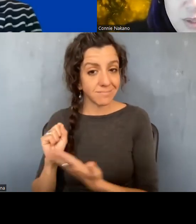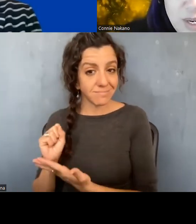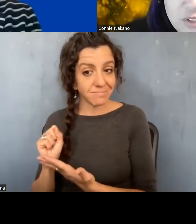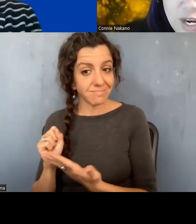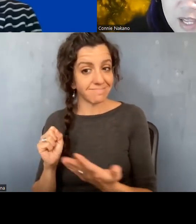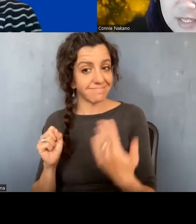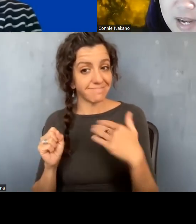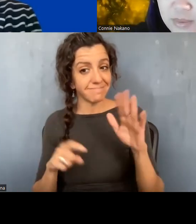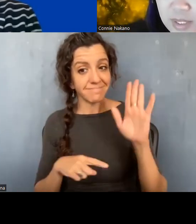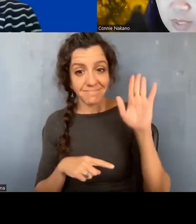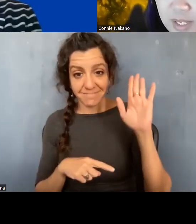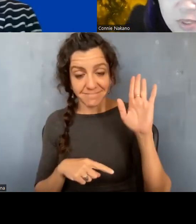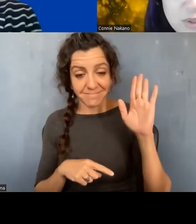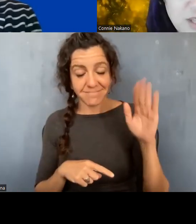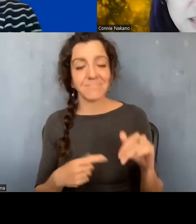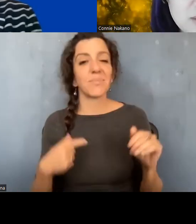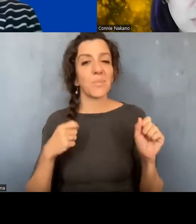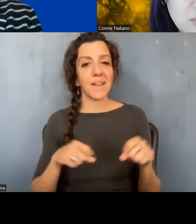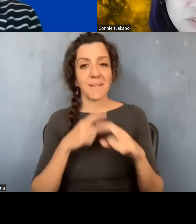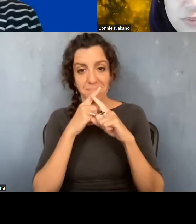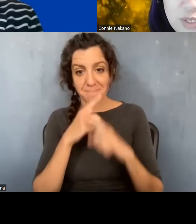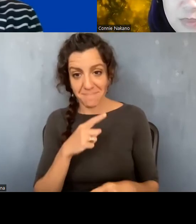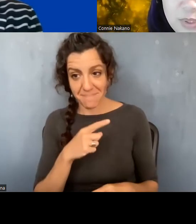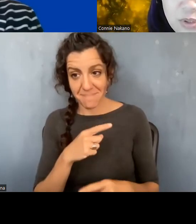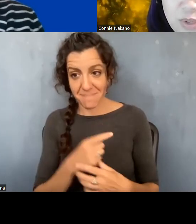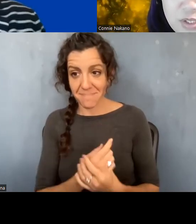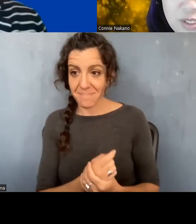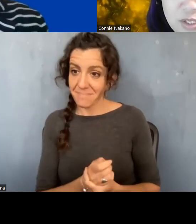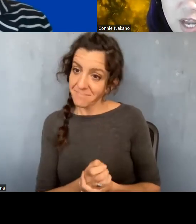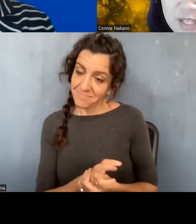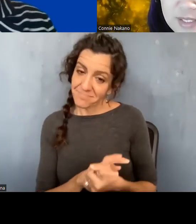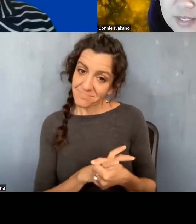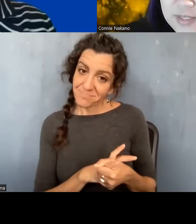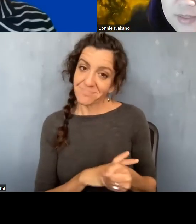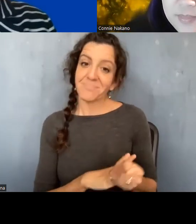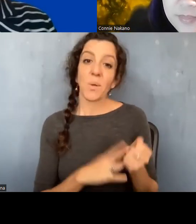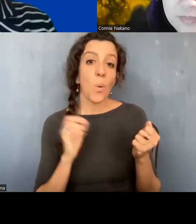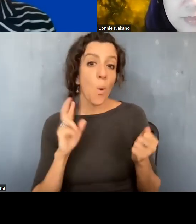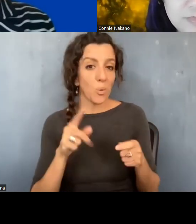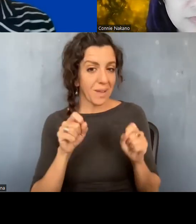you want to raise your hand now and we can unmute your lines, or feel free to put your question in the chat.